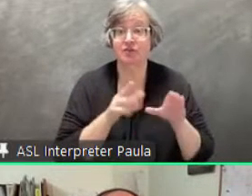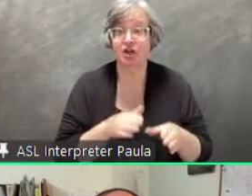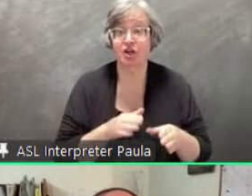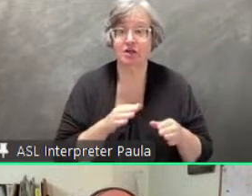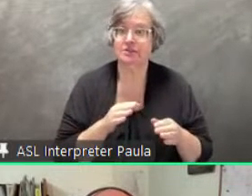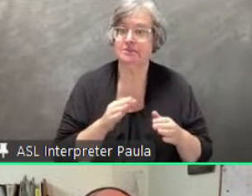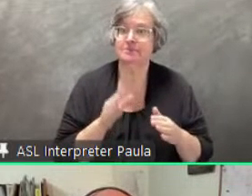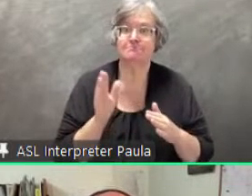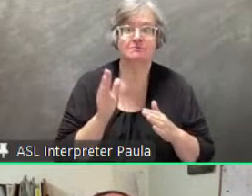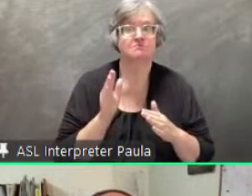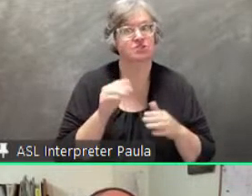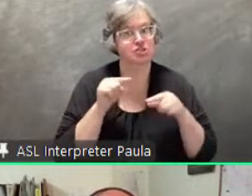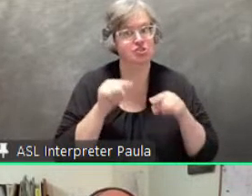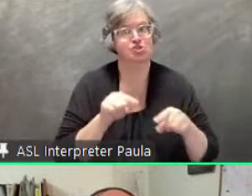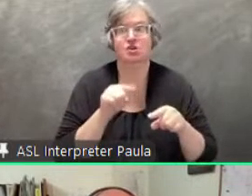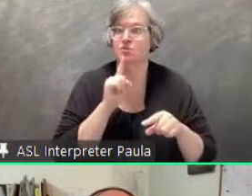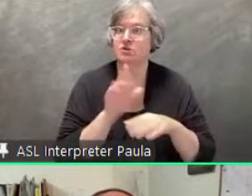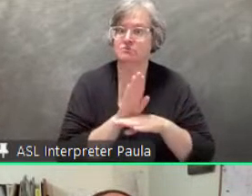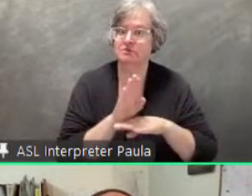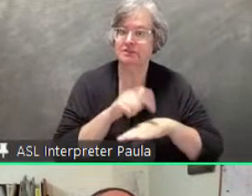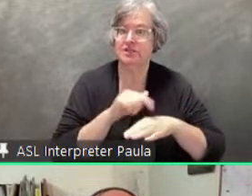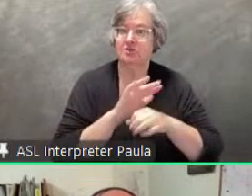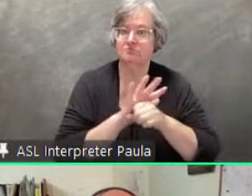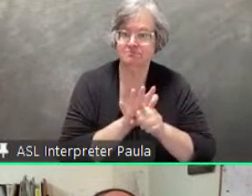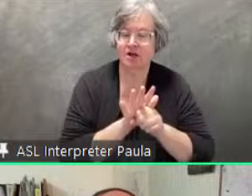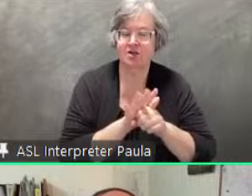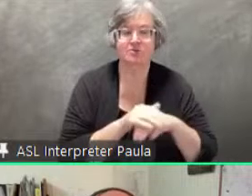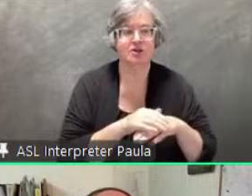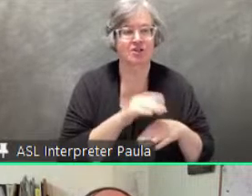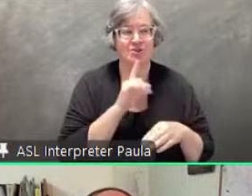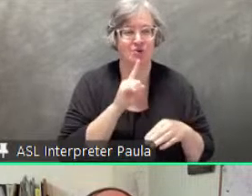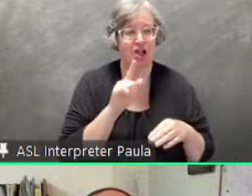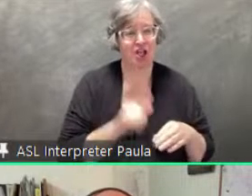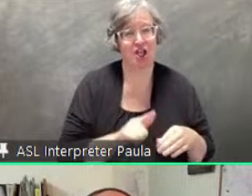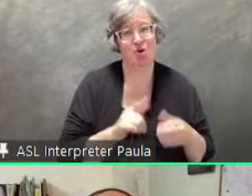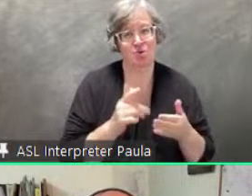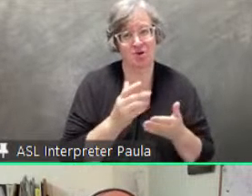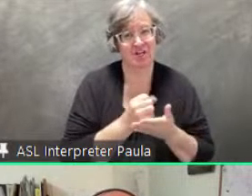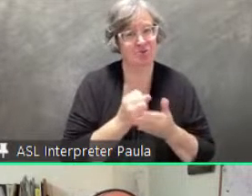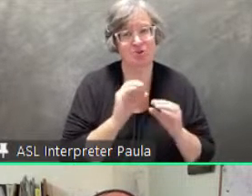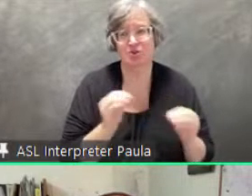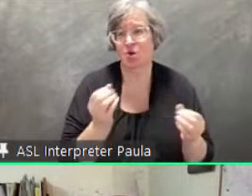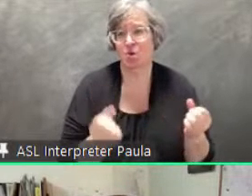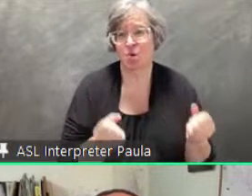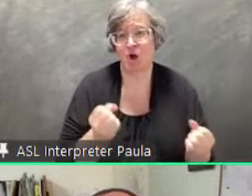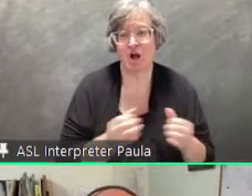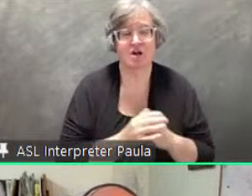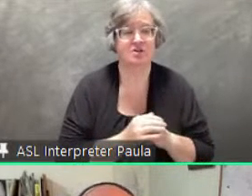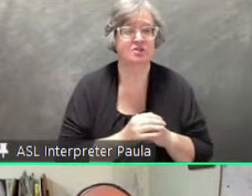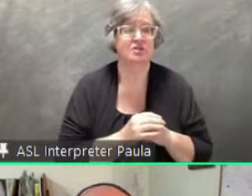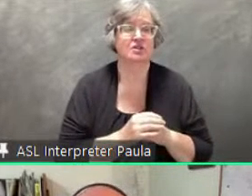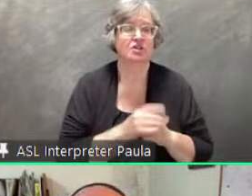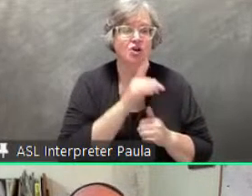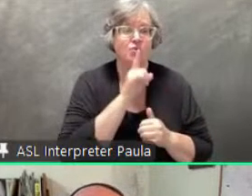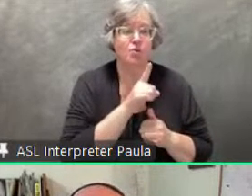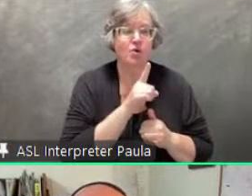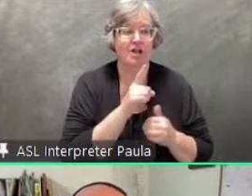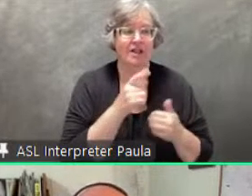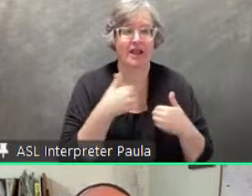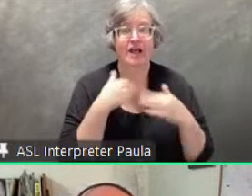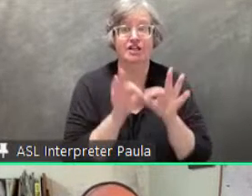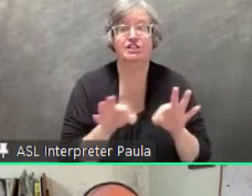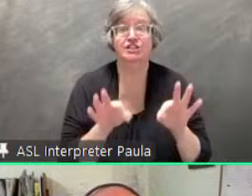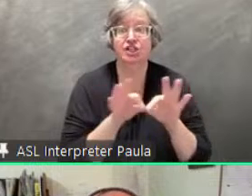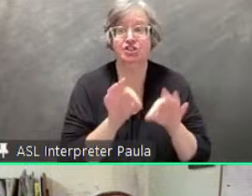of course, especially likely to have lower incomes, not have access to a car, and hold essential jobs that can't